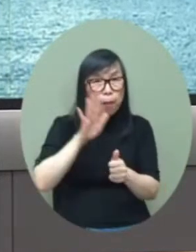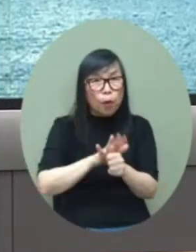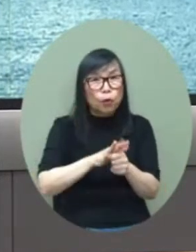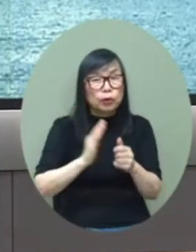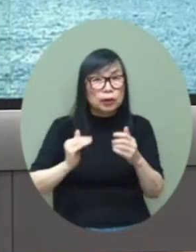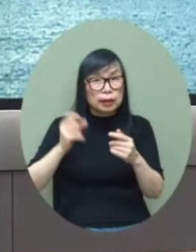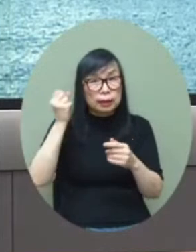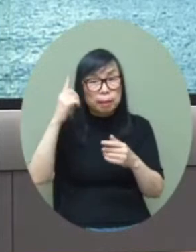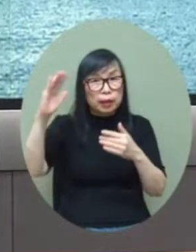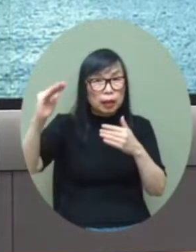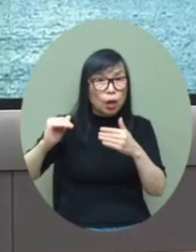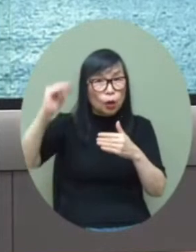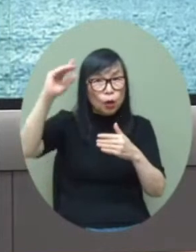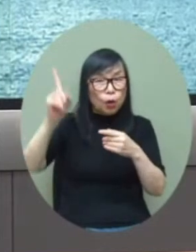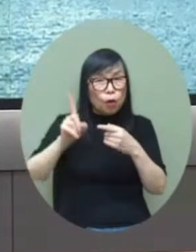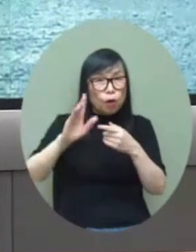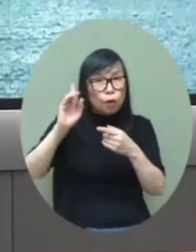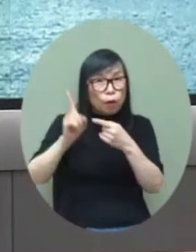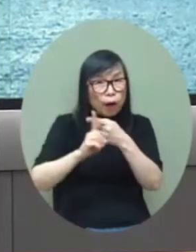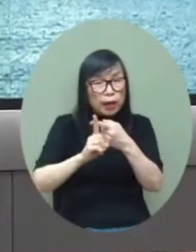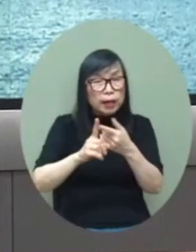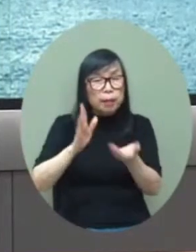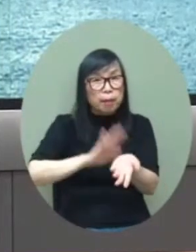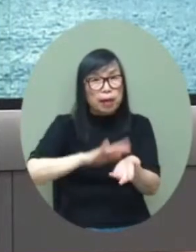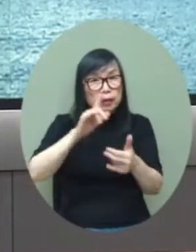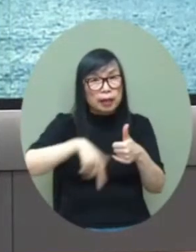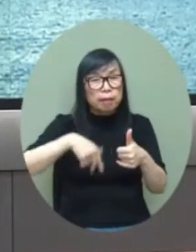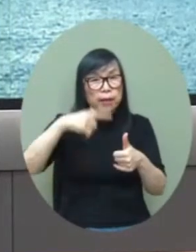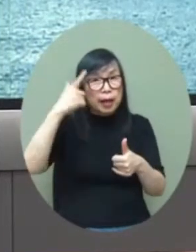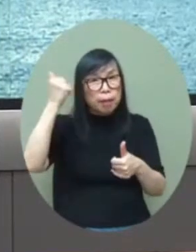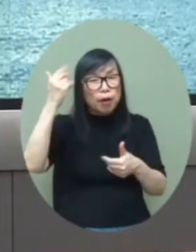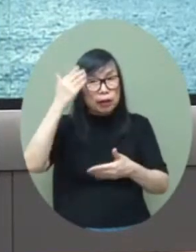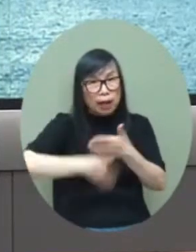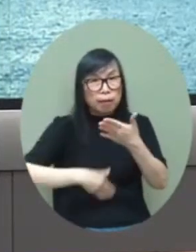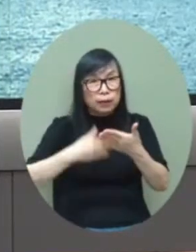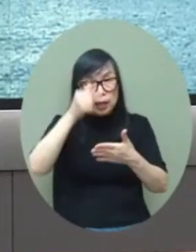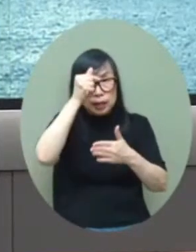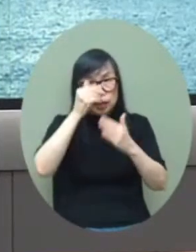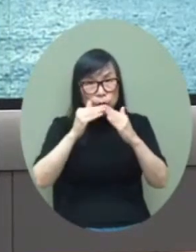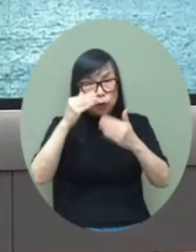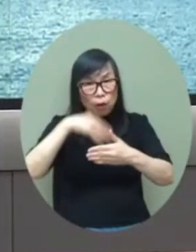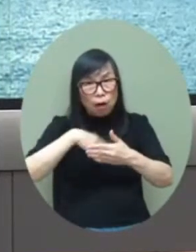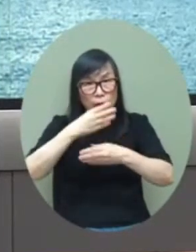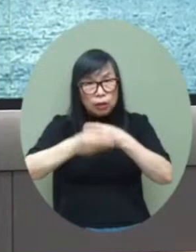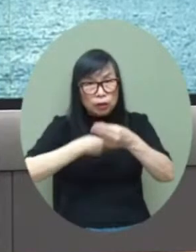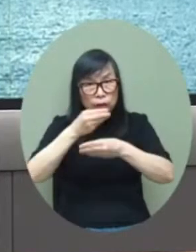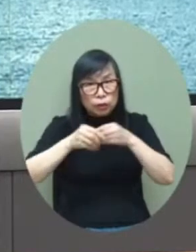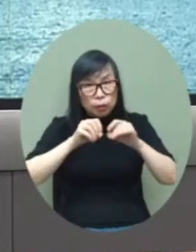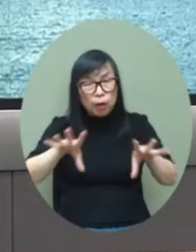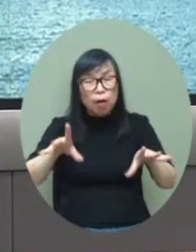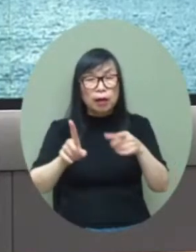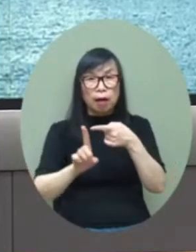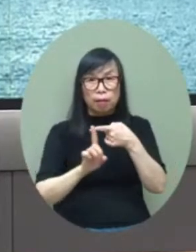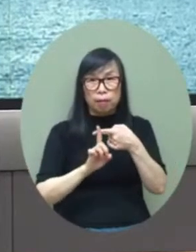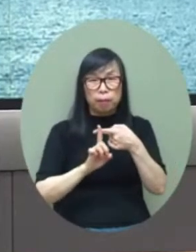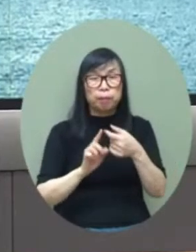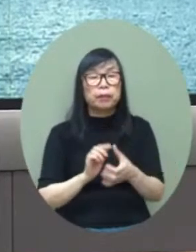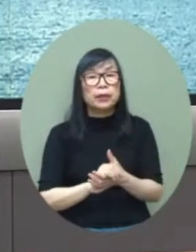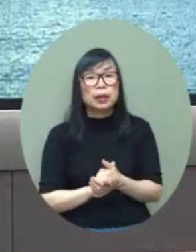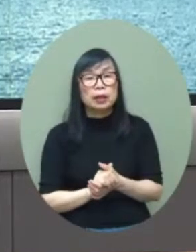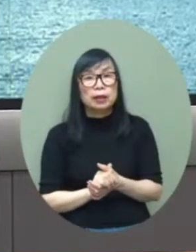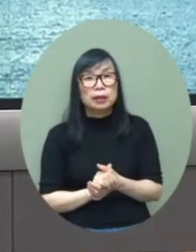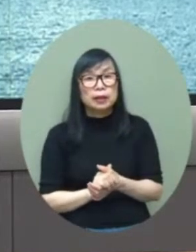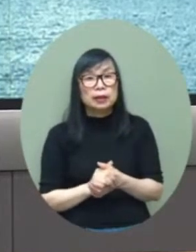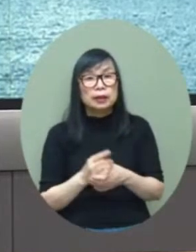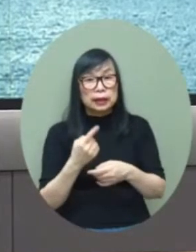to increase the protection of these high-risk patients and also to minimize the chance